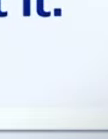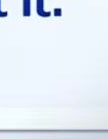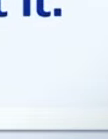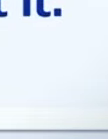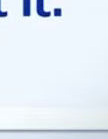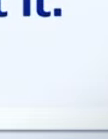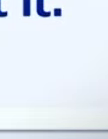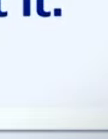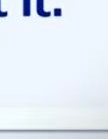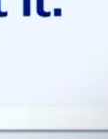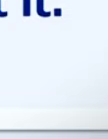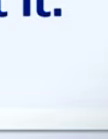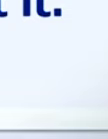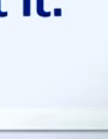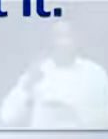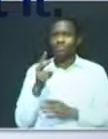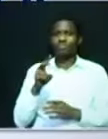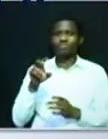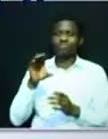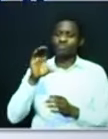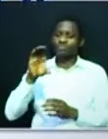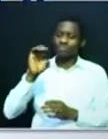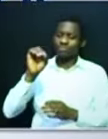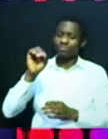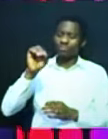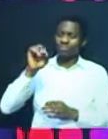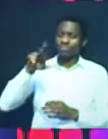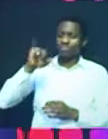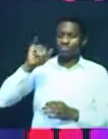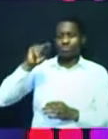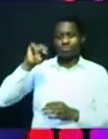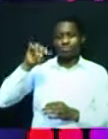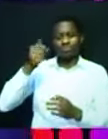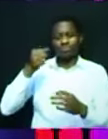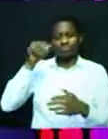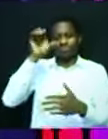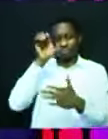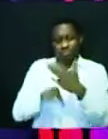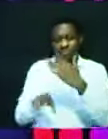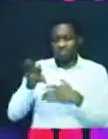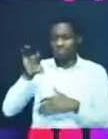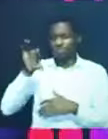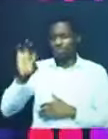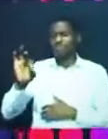2 Corinthians 9 verse 8.